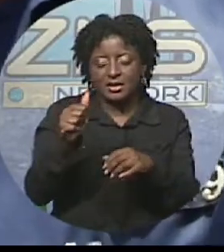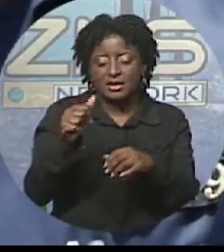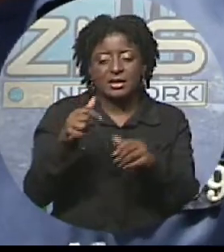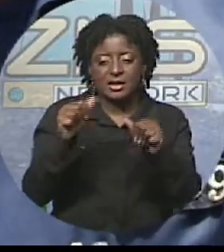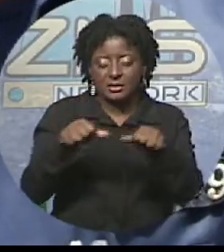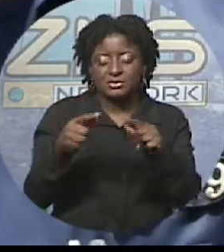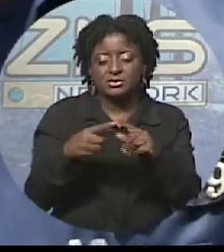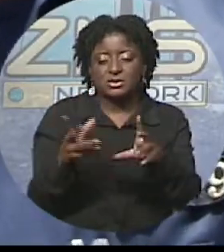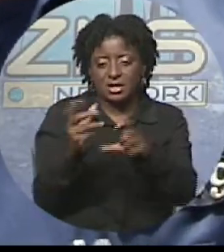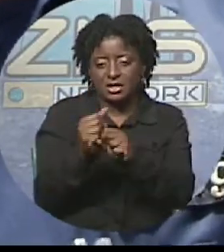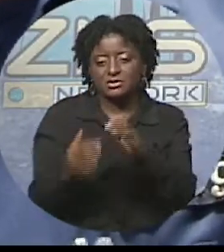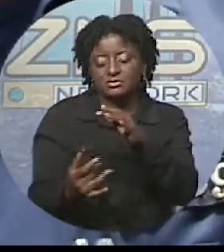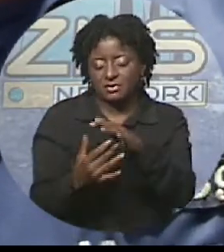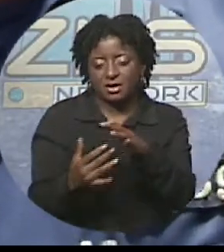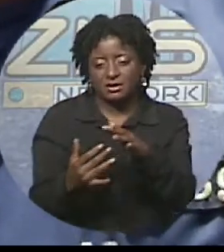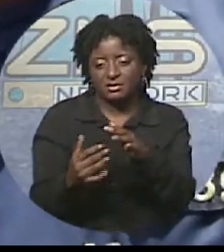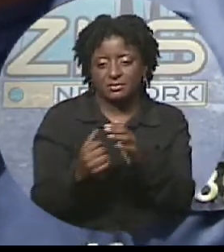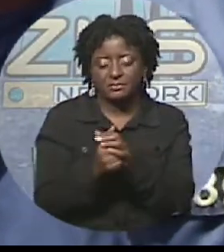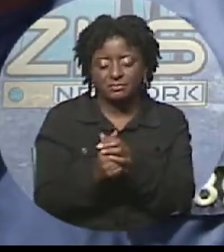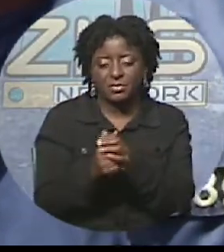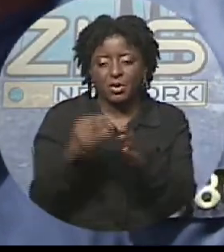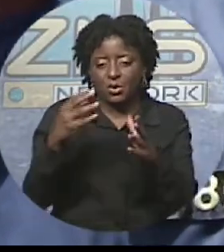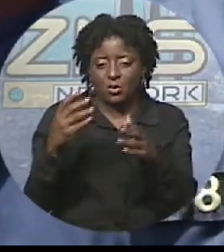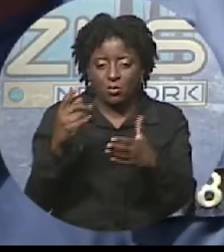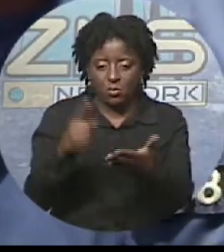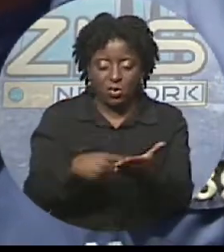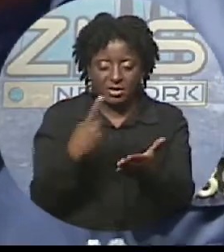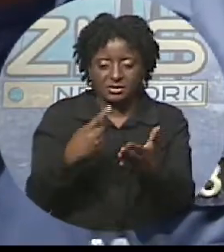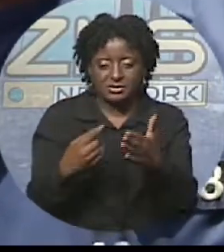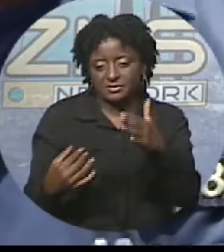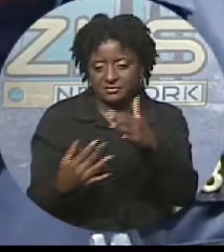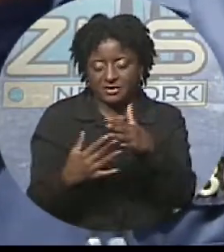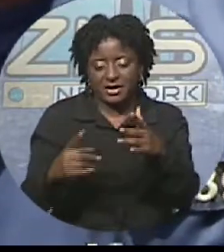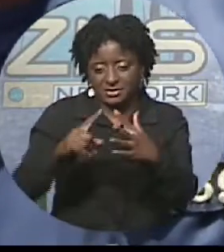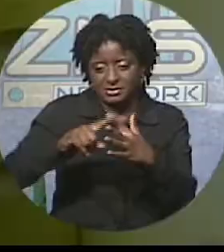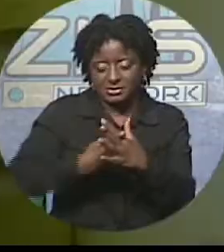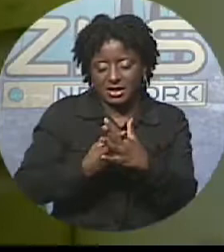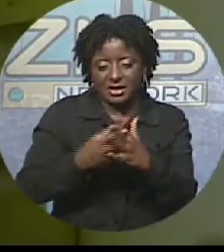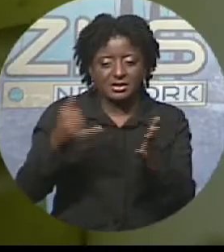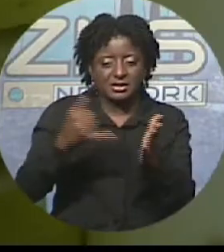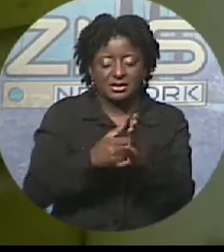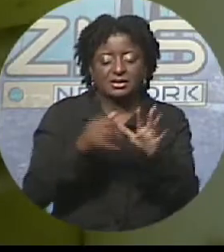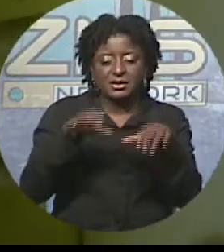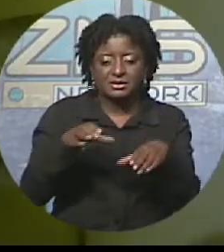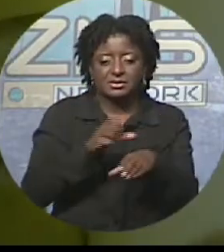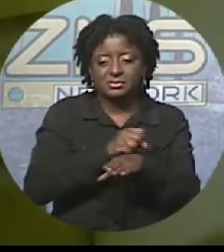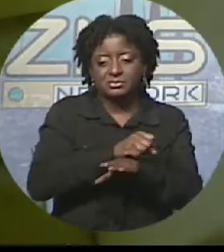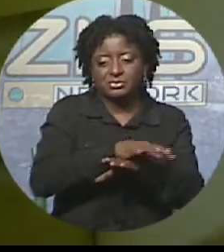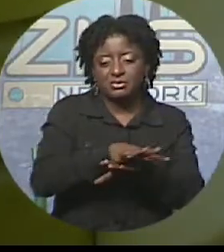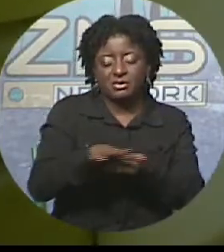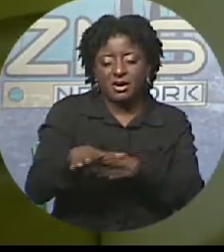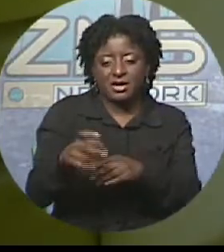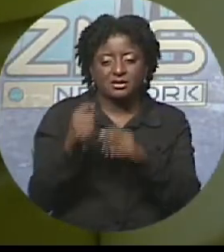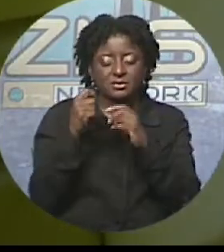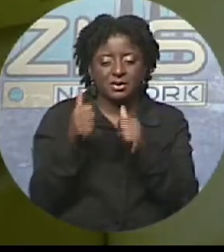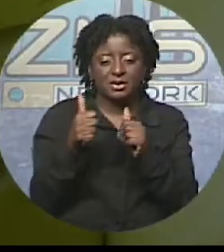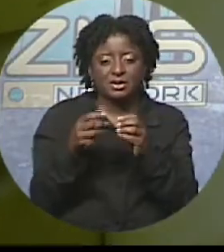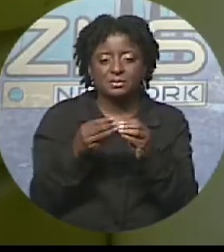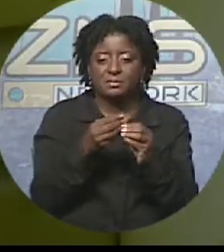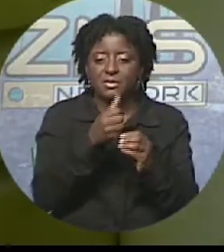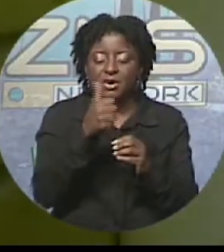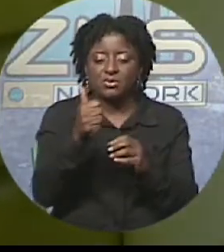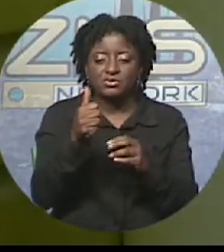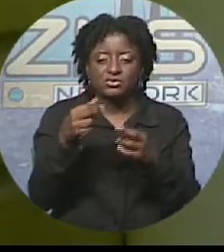fryer and the oven area, because once they catch, the fire tends to spread very fast. So on most of the restaurants, they have the